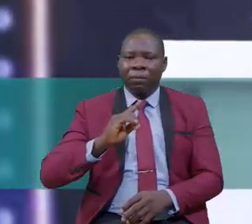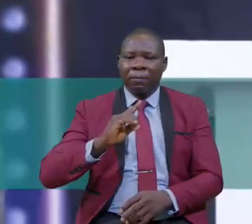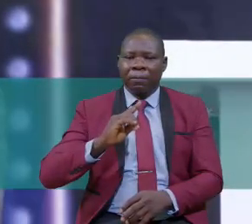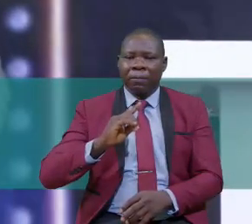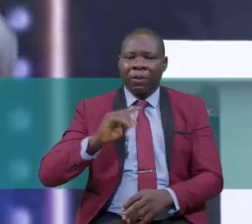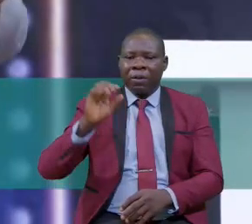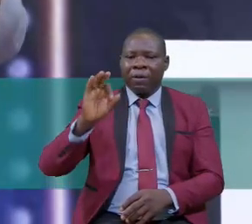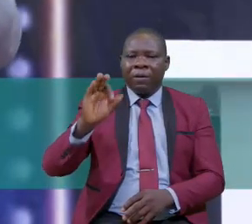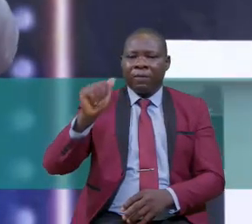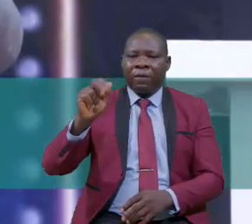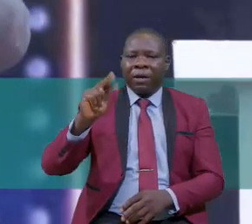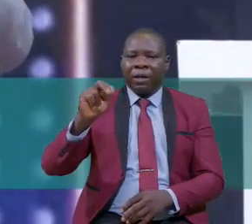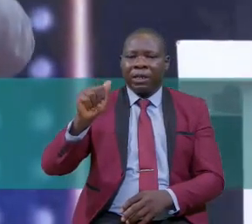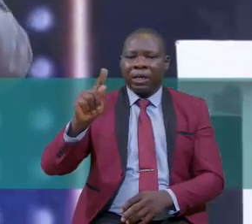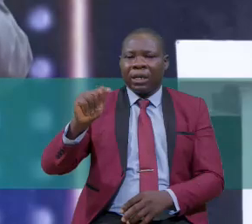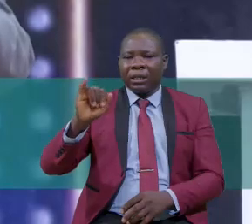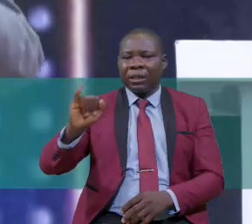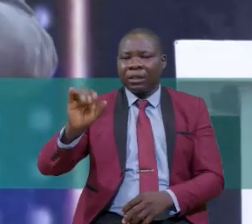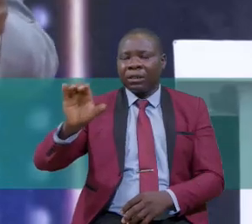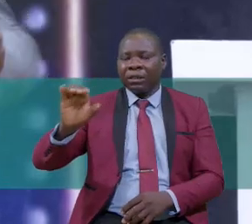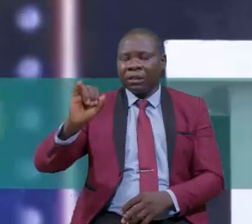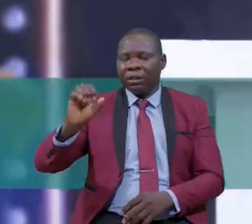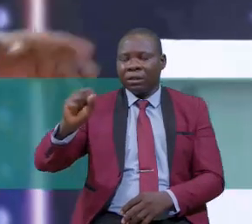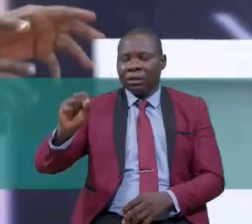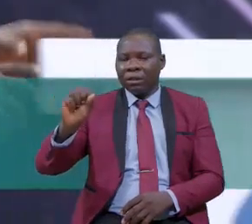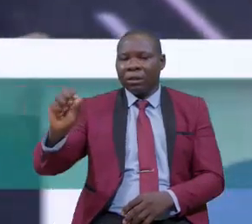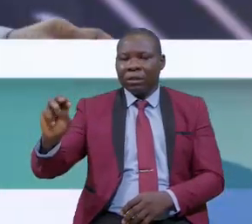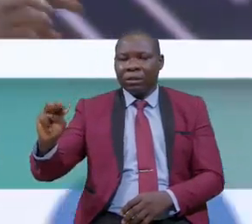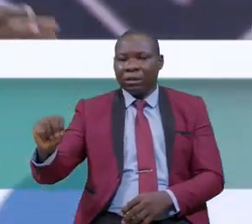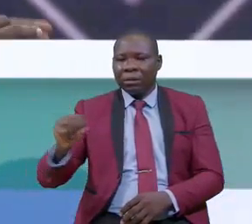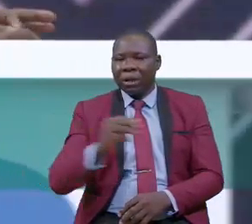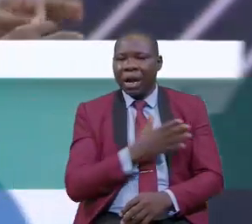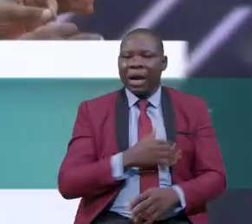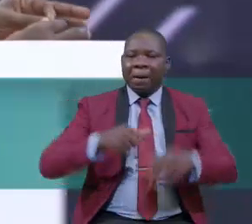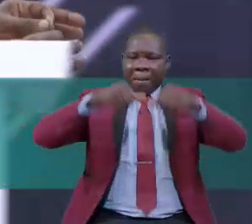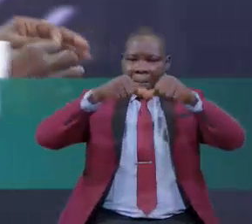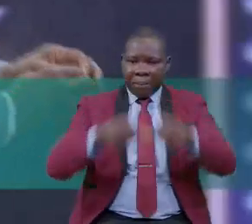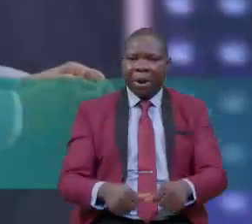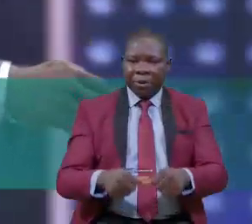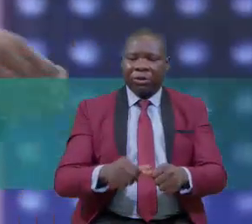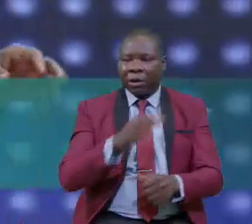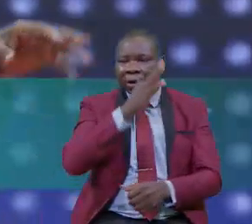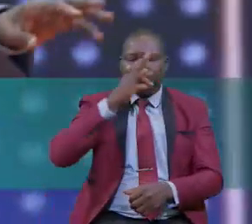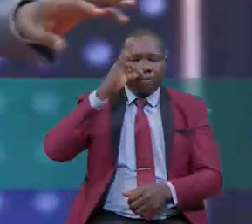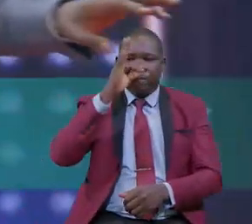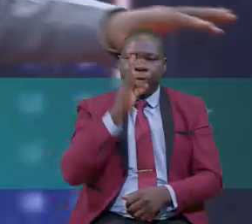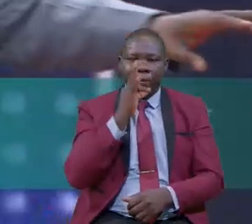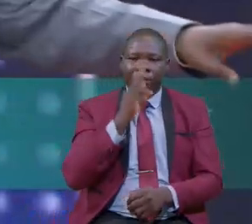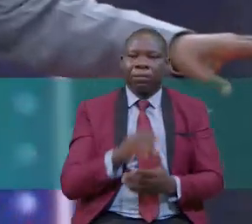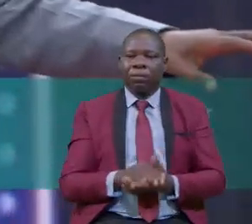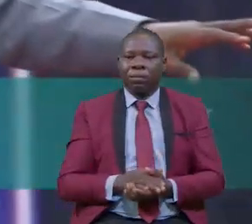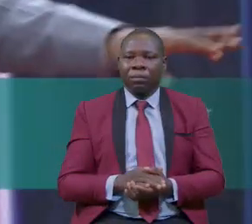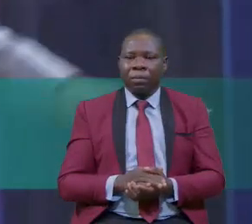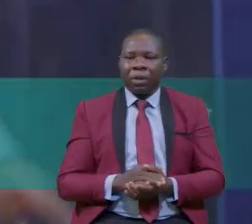Bible aside, they're looking for another source of power. And those who leave the fire of the Holy Ghost, and they're